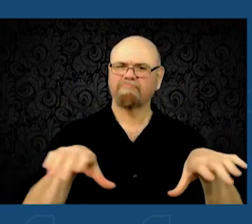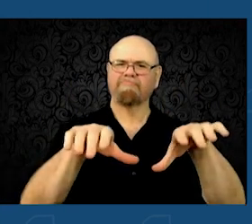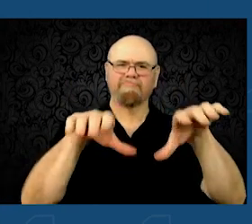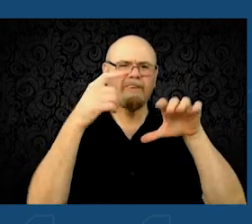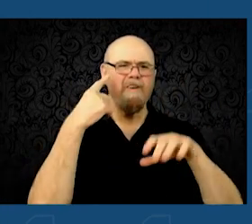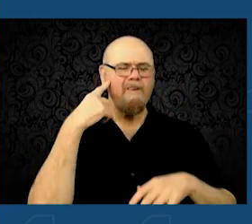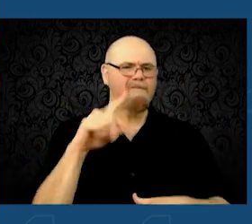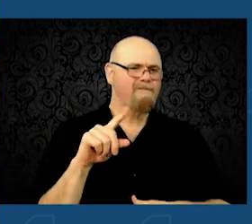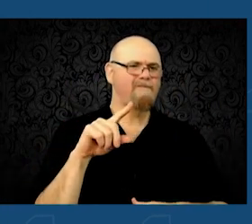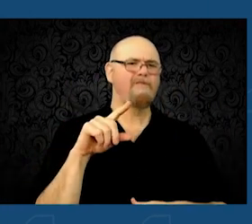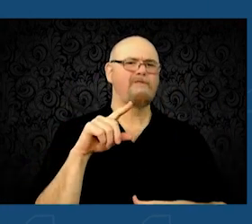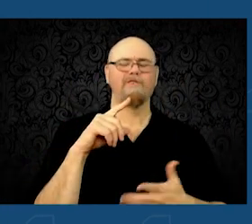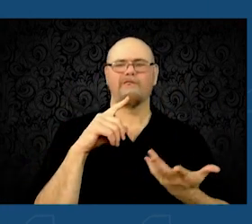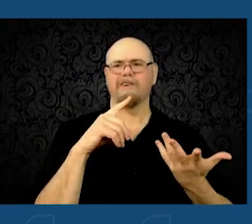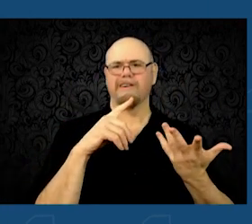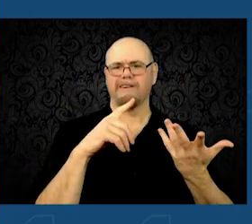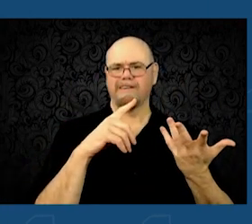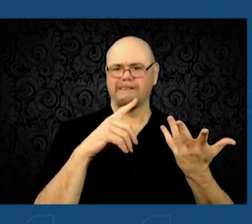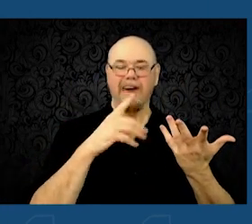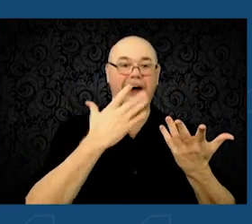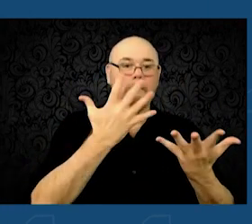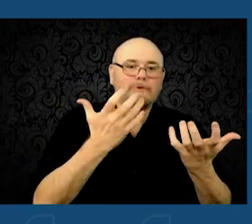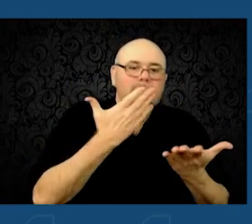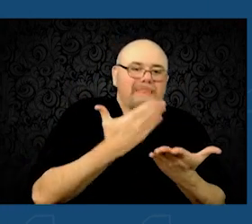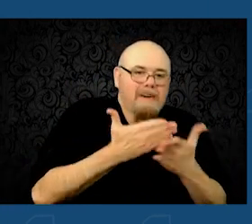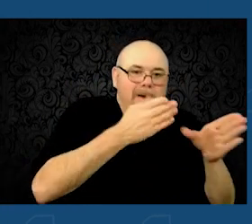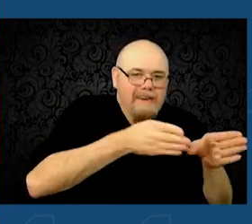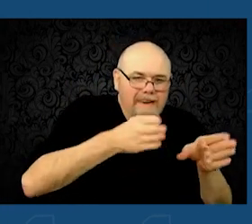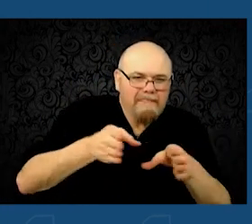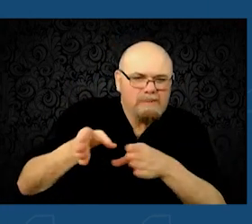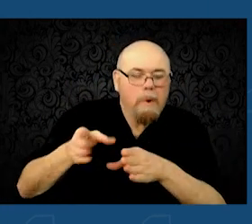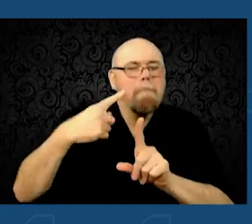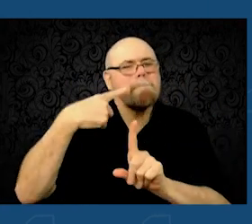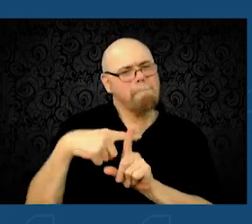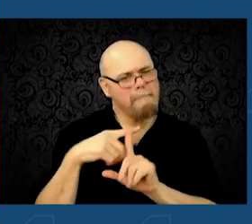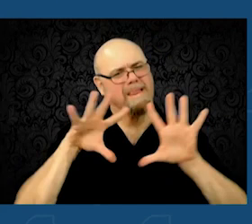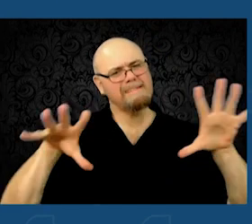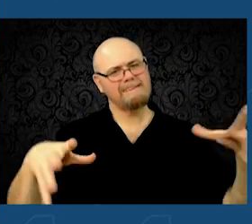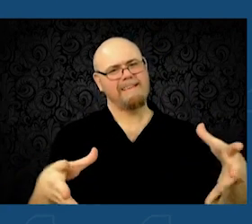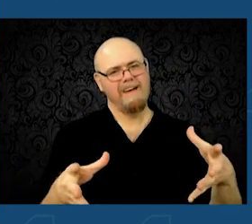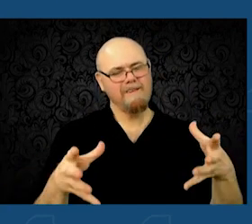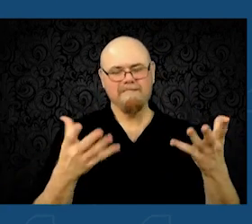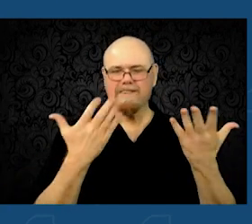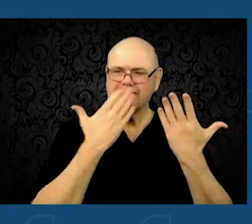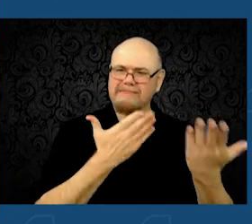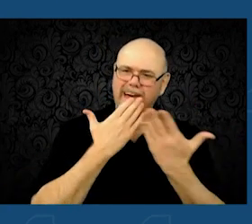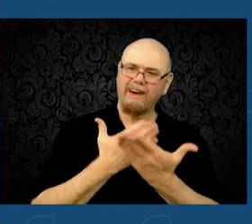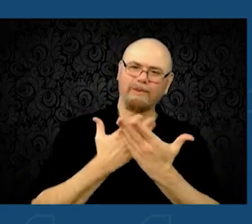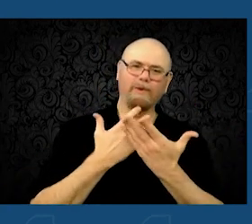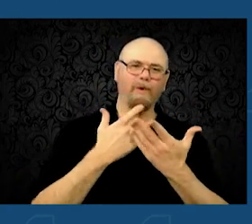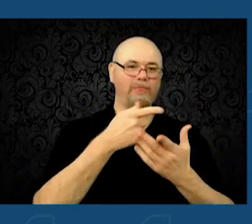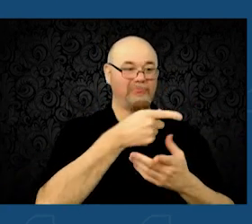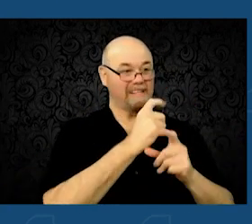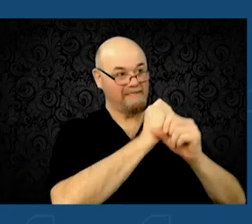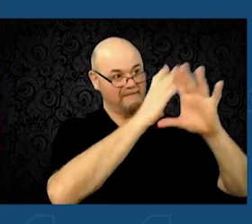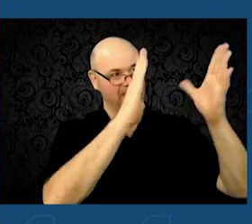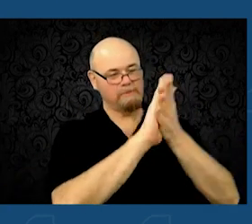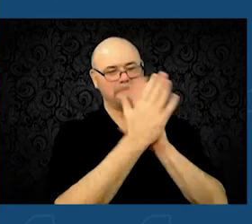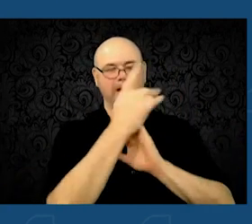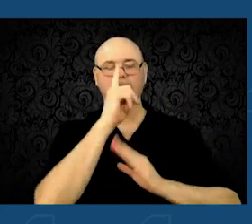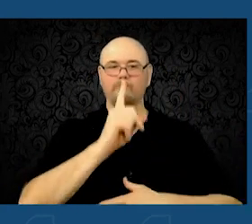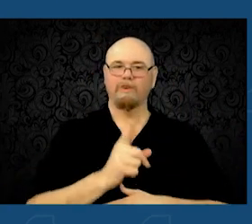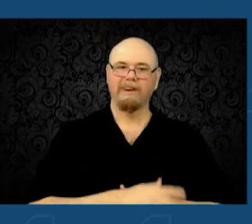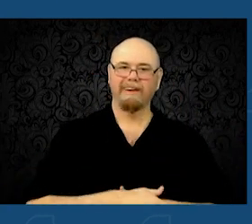all individually and collectively for making this vision come to a reality. I know you all have